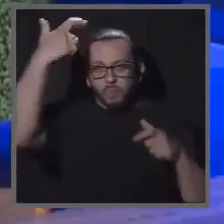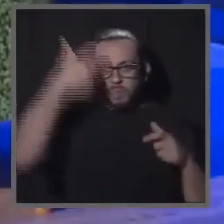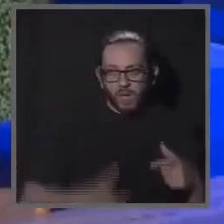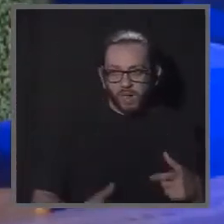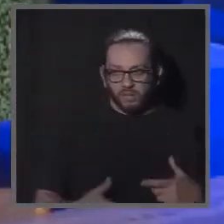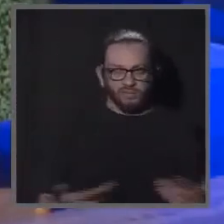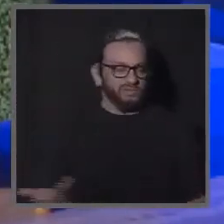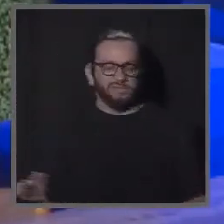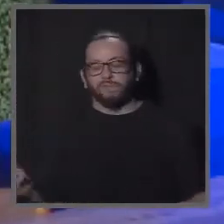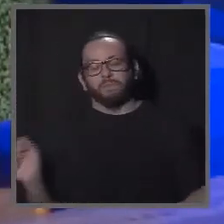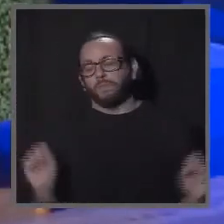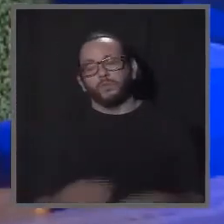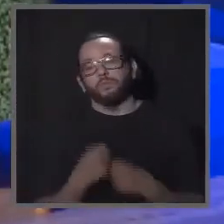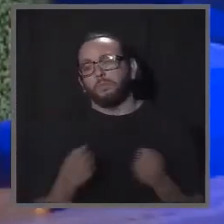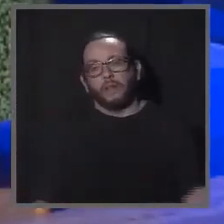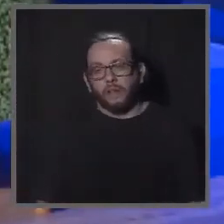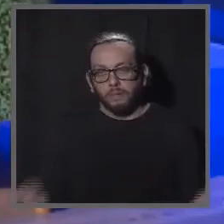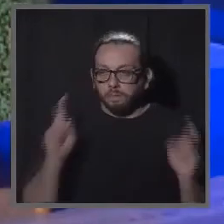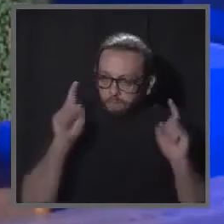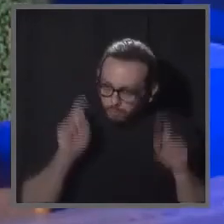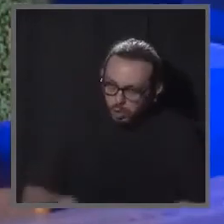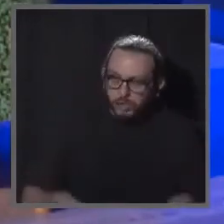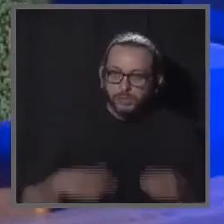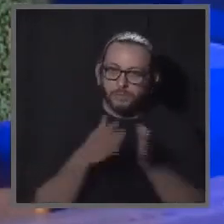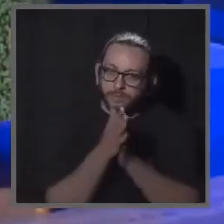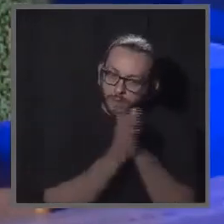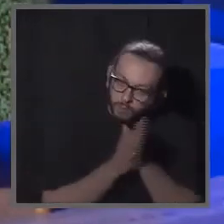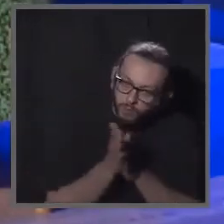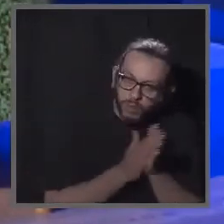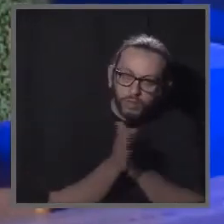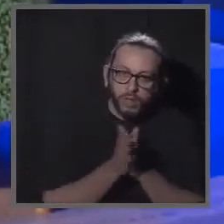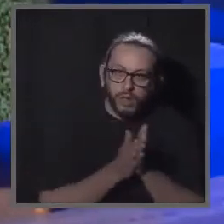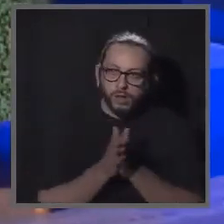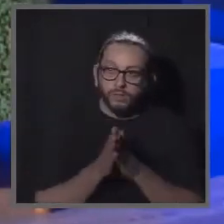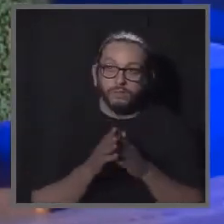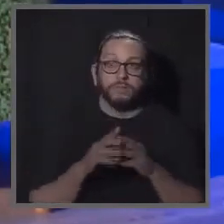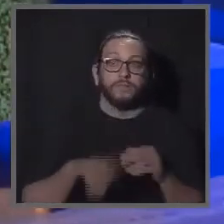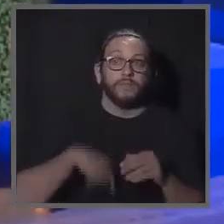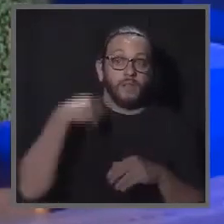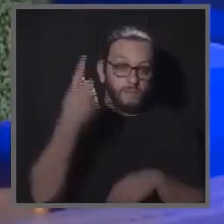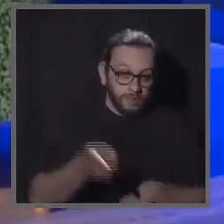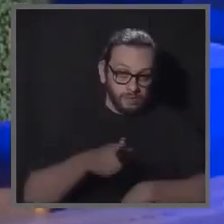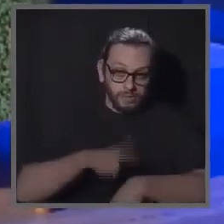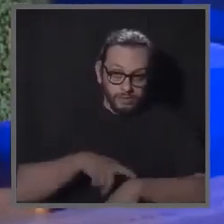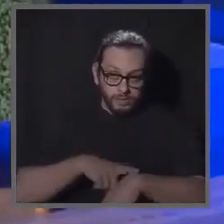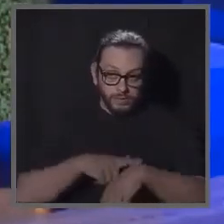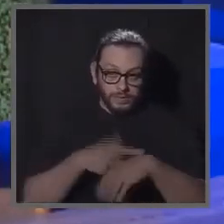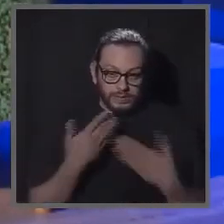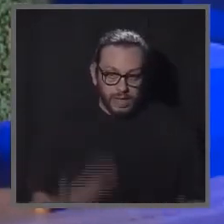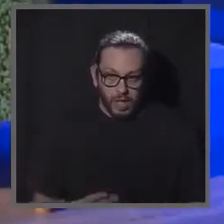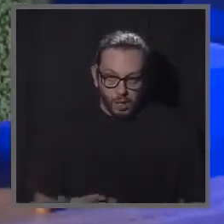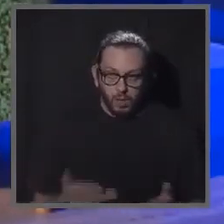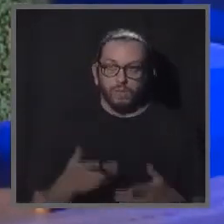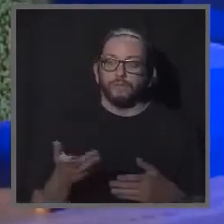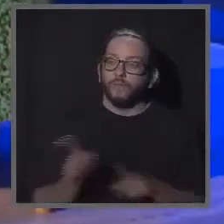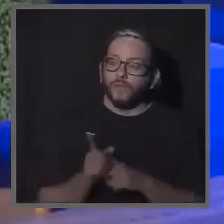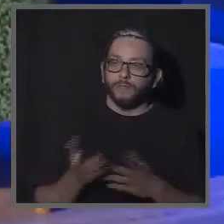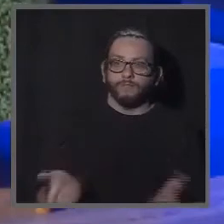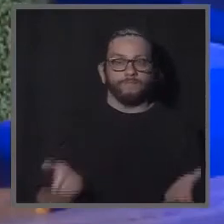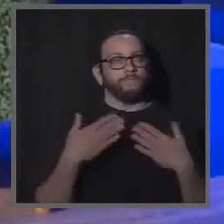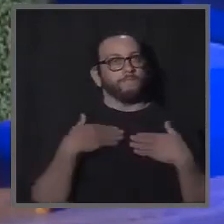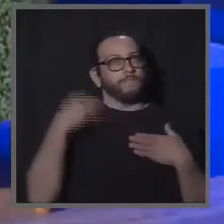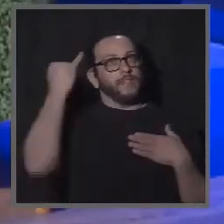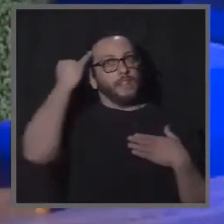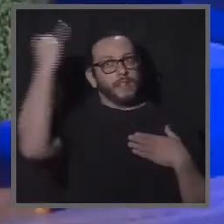we really need to grab very clearly right now. Then I think that what this brings us is